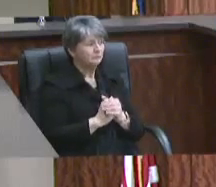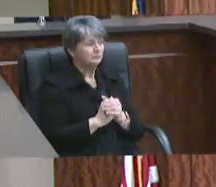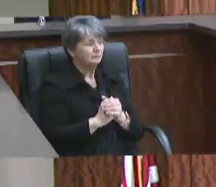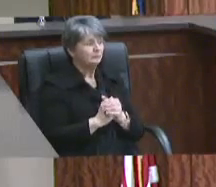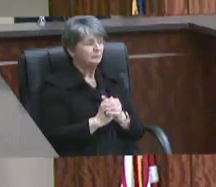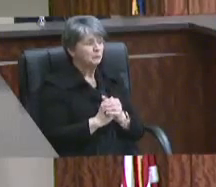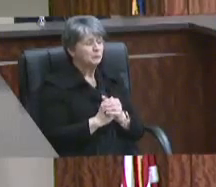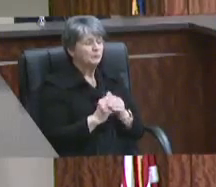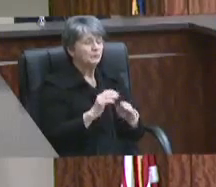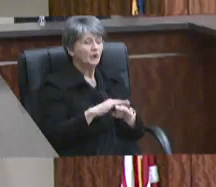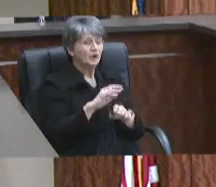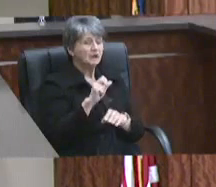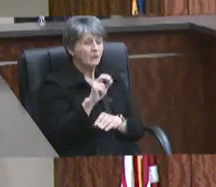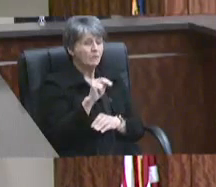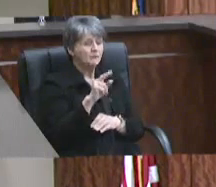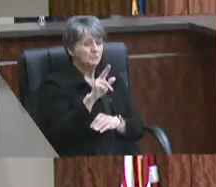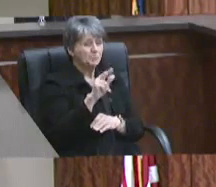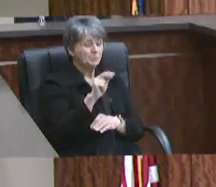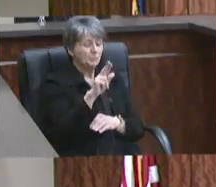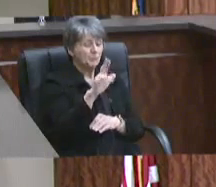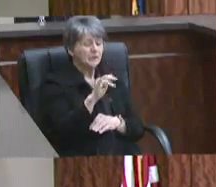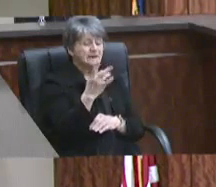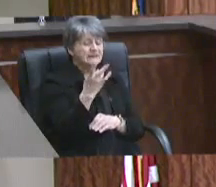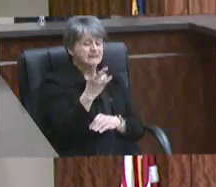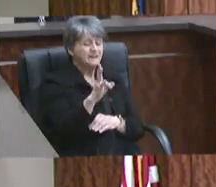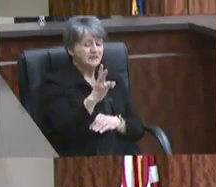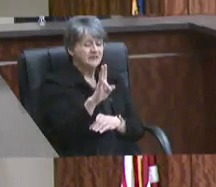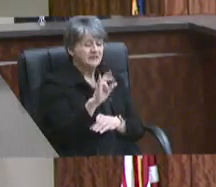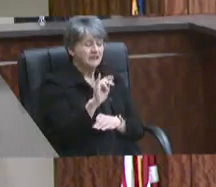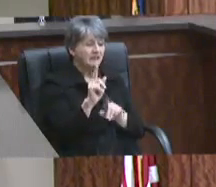On January 17th, I attended